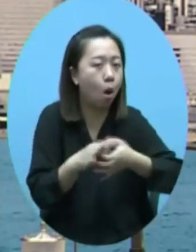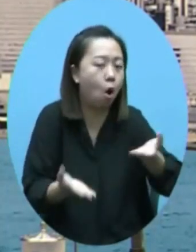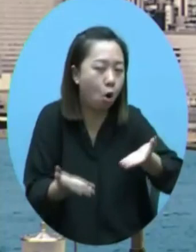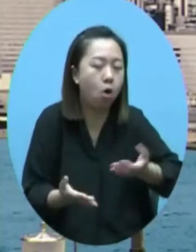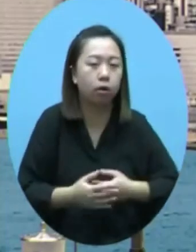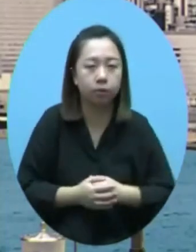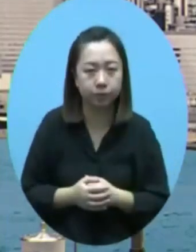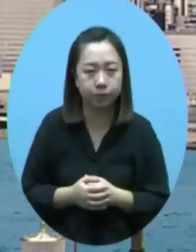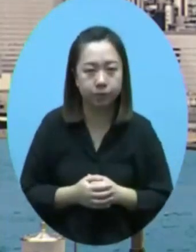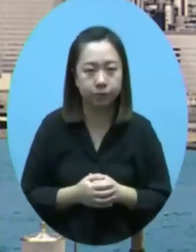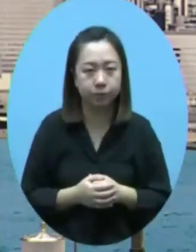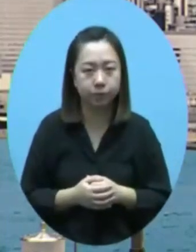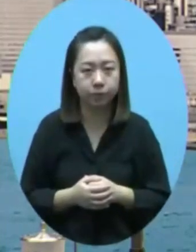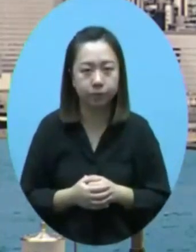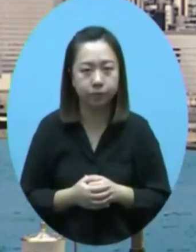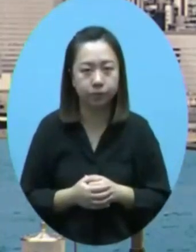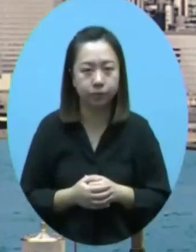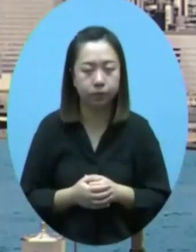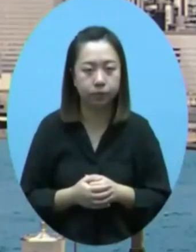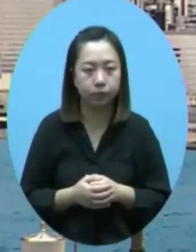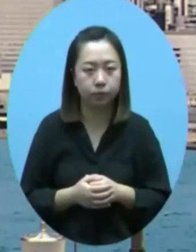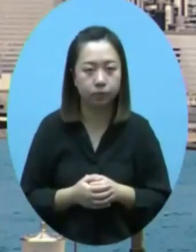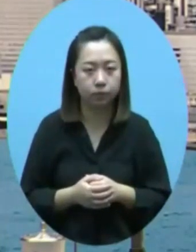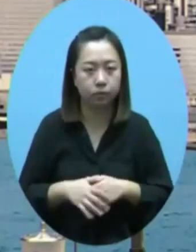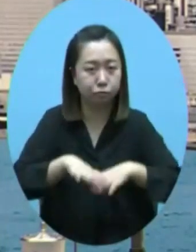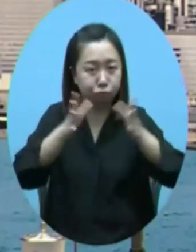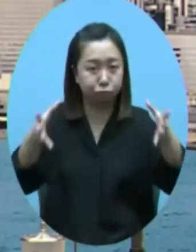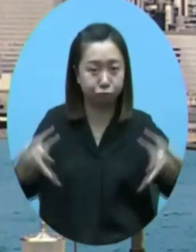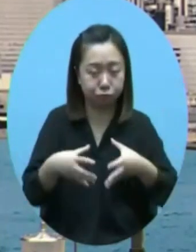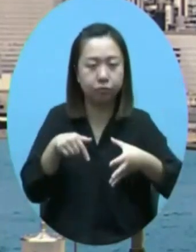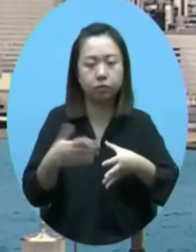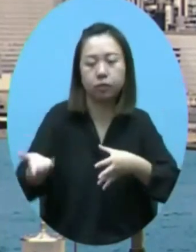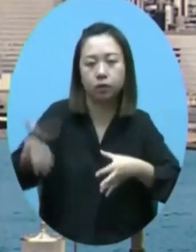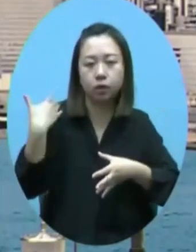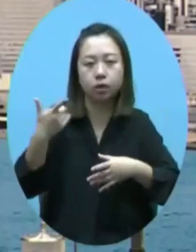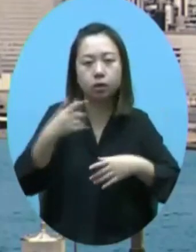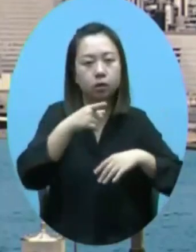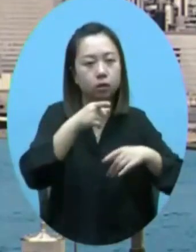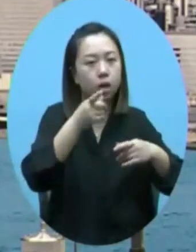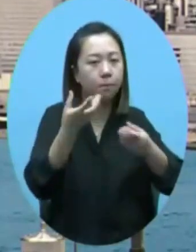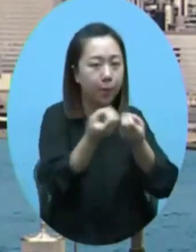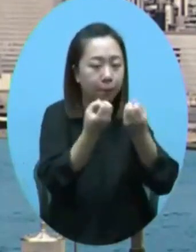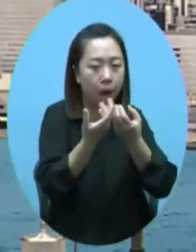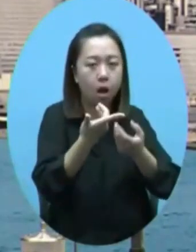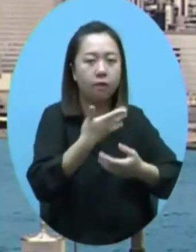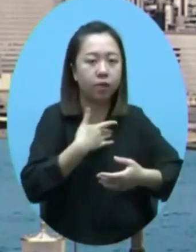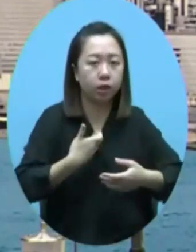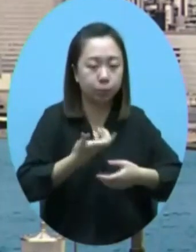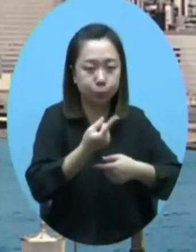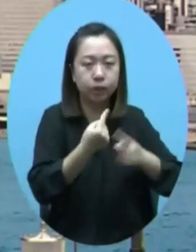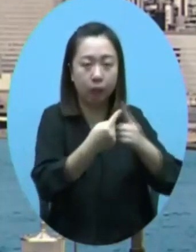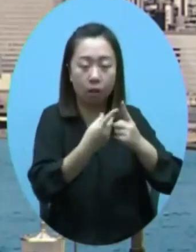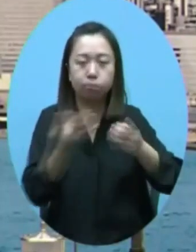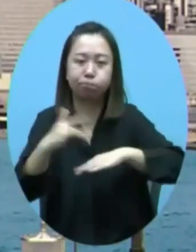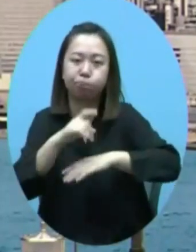May have some connection with the earlier taxi driver cases. So these cases are the